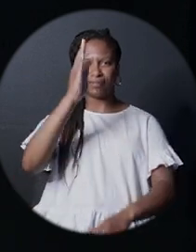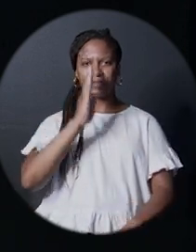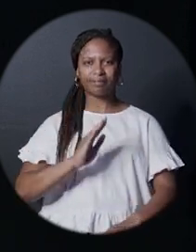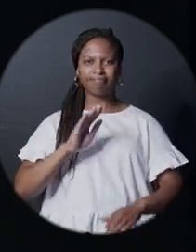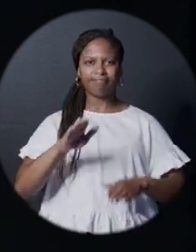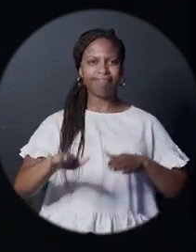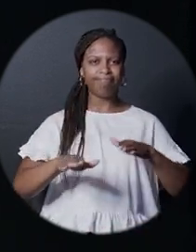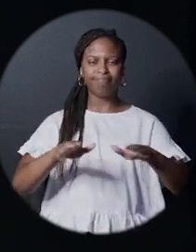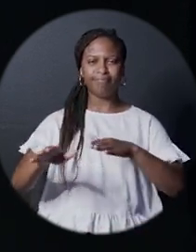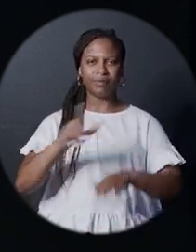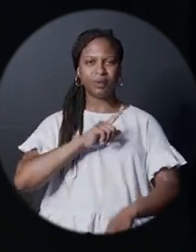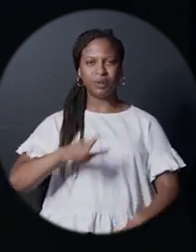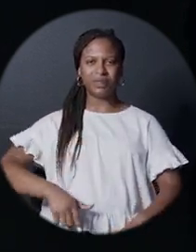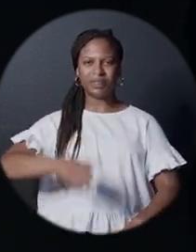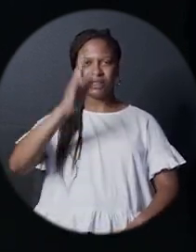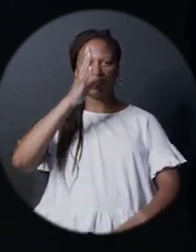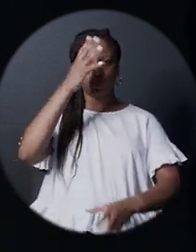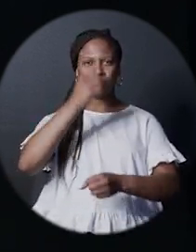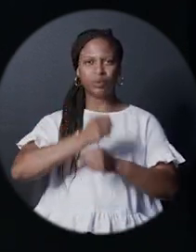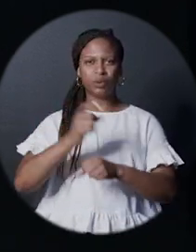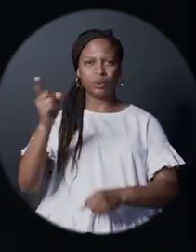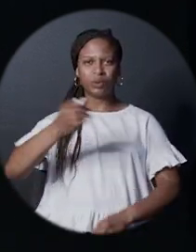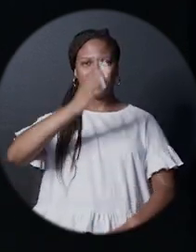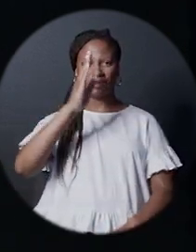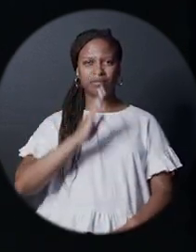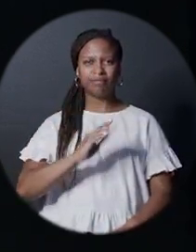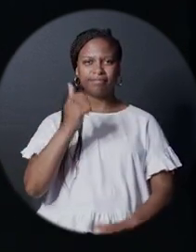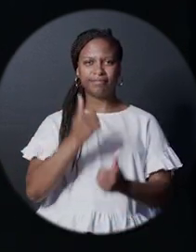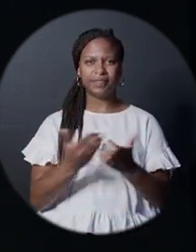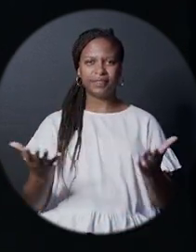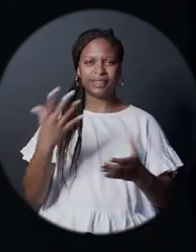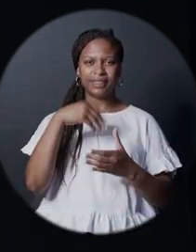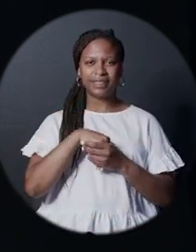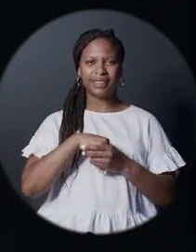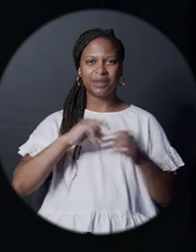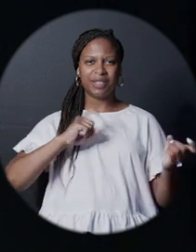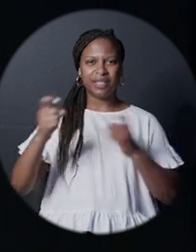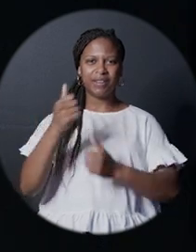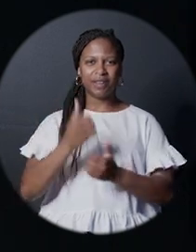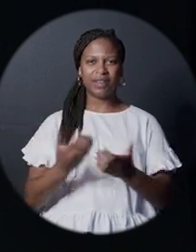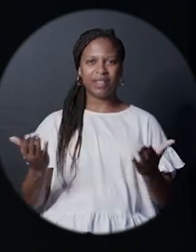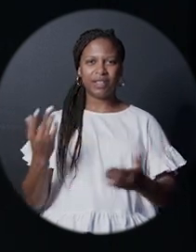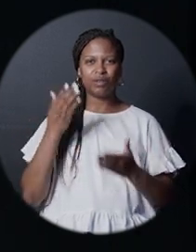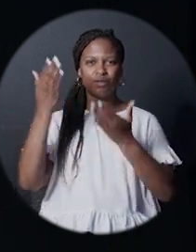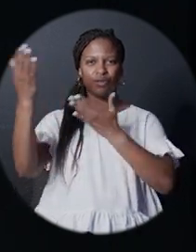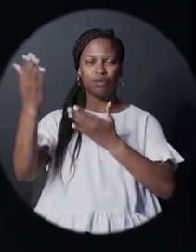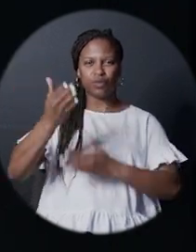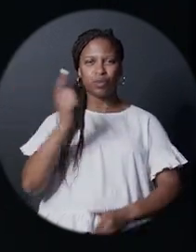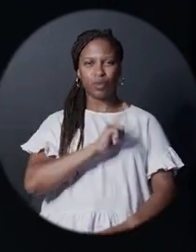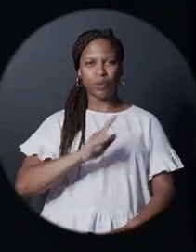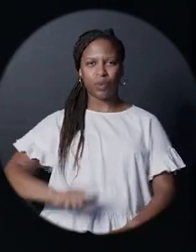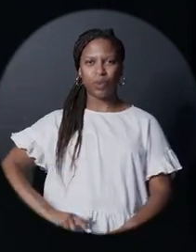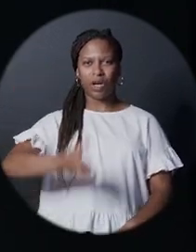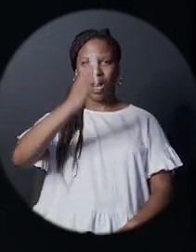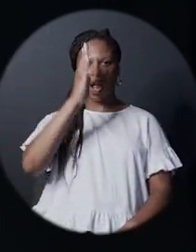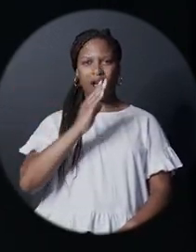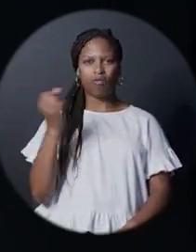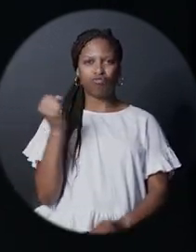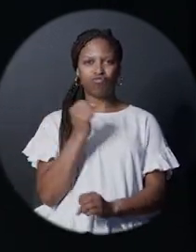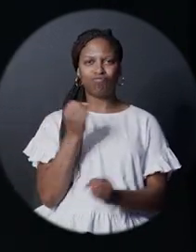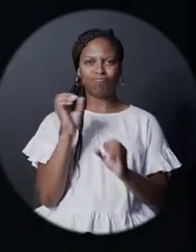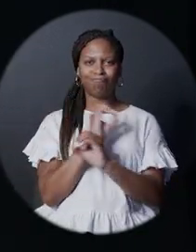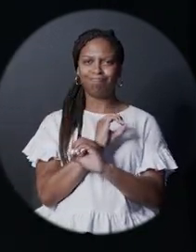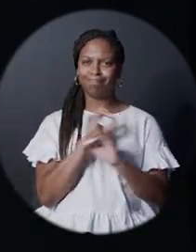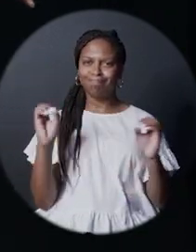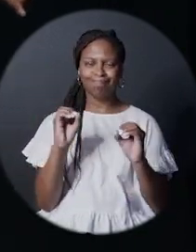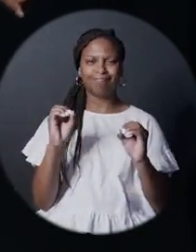going to continue on our path, Lord God. Our steps are ordered, Lord God, but we trust you, God, with everything in us. We give everything unto you,